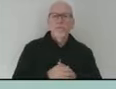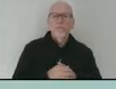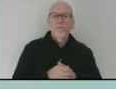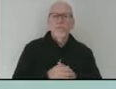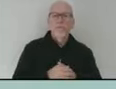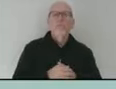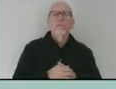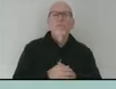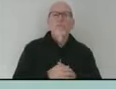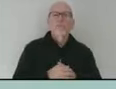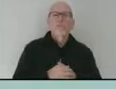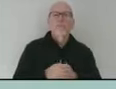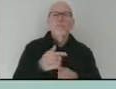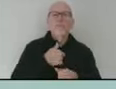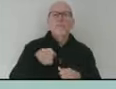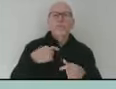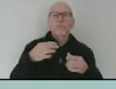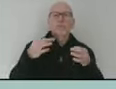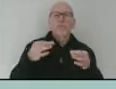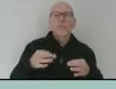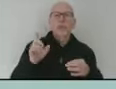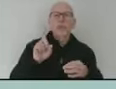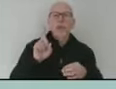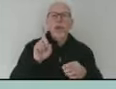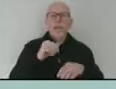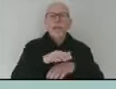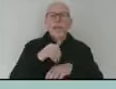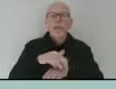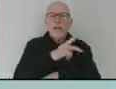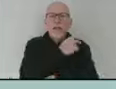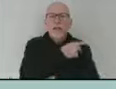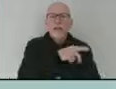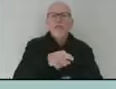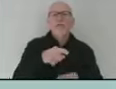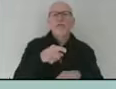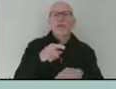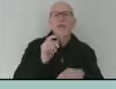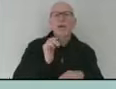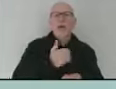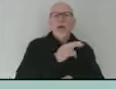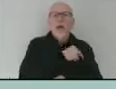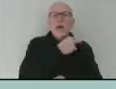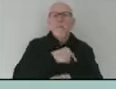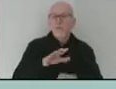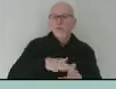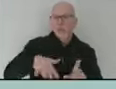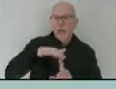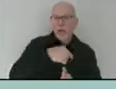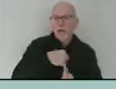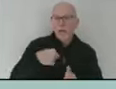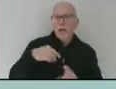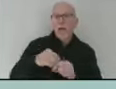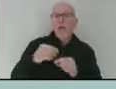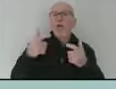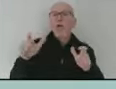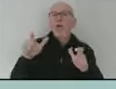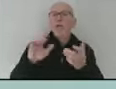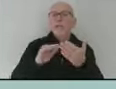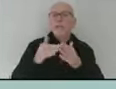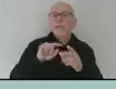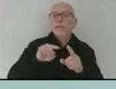We have challenges in determining where to send patients that need higher hospitals around us and in larger metropolitan